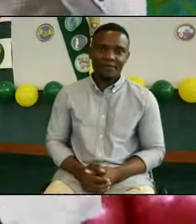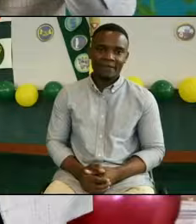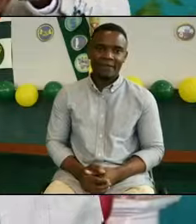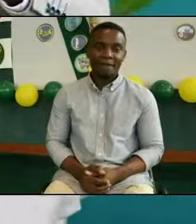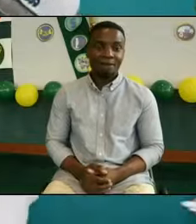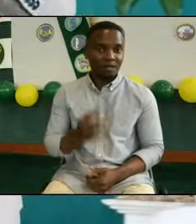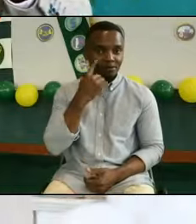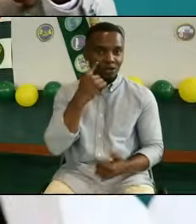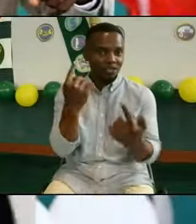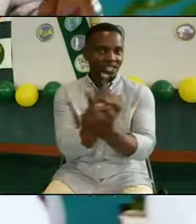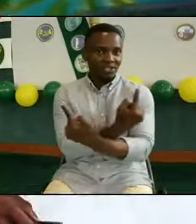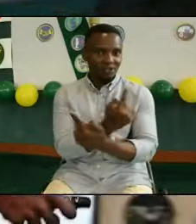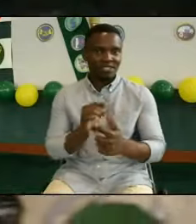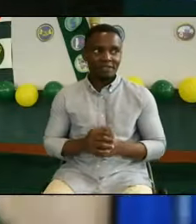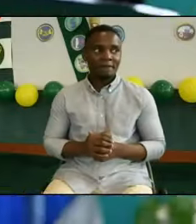Can you see the difference?